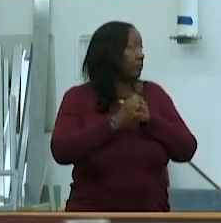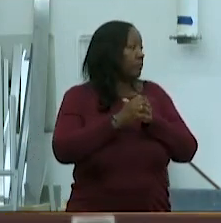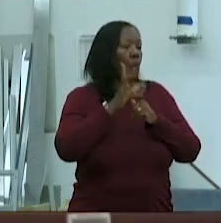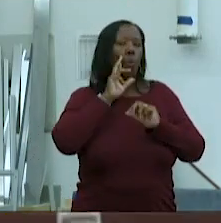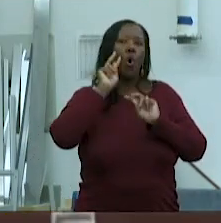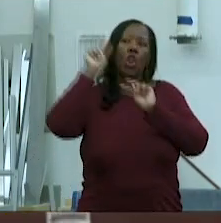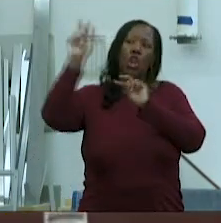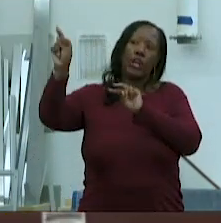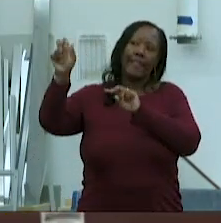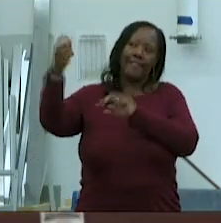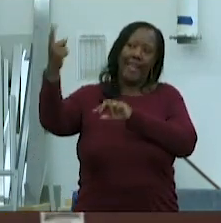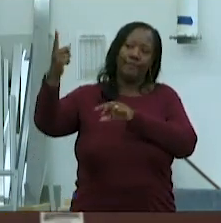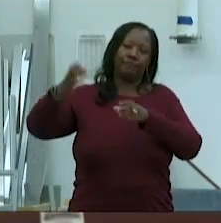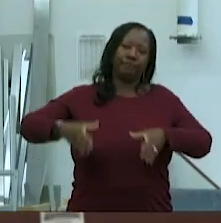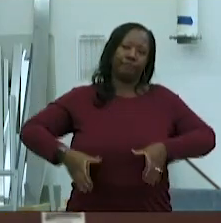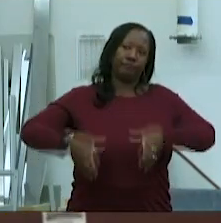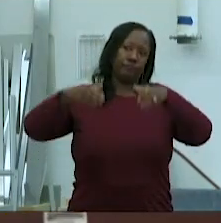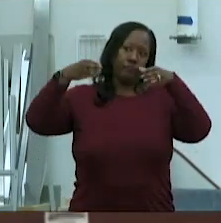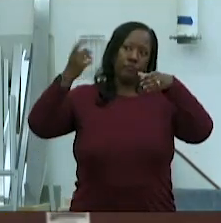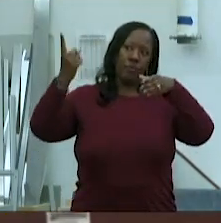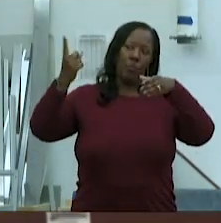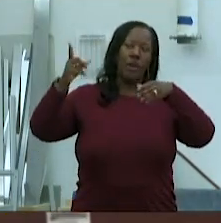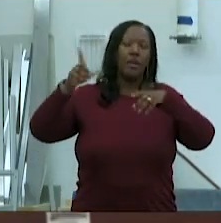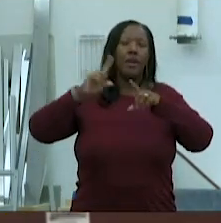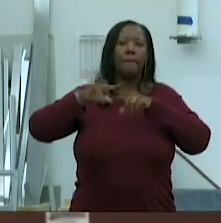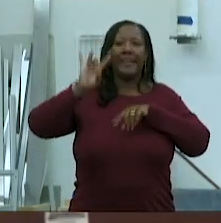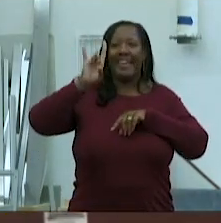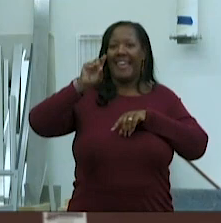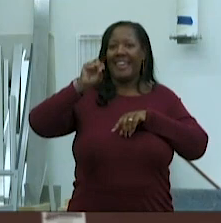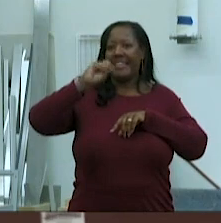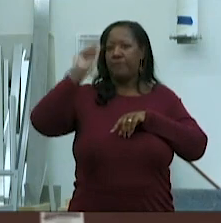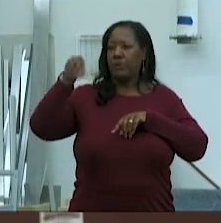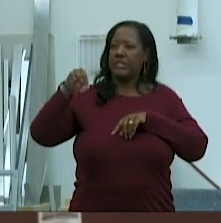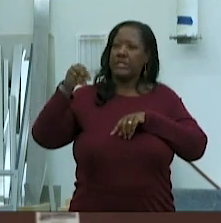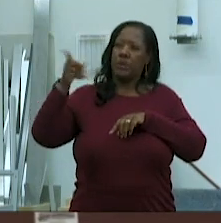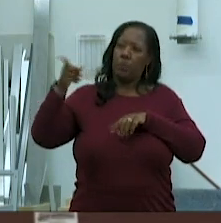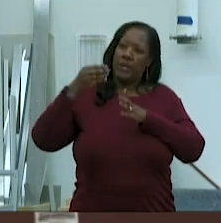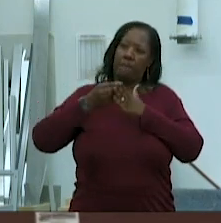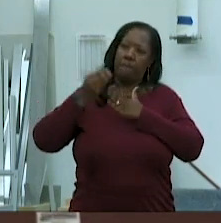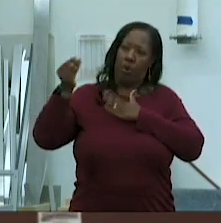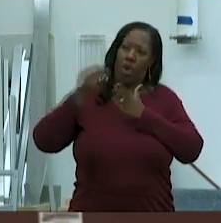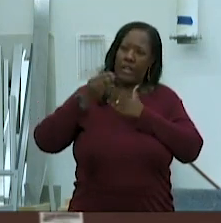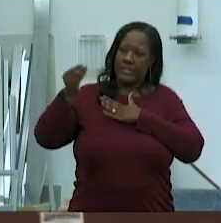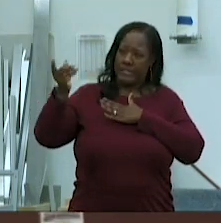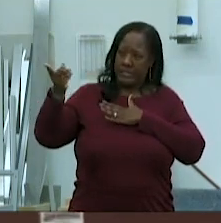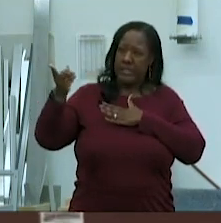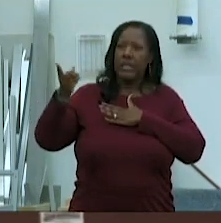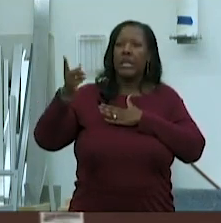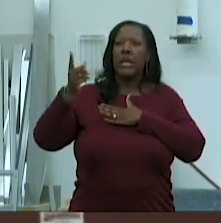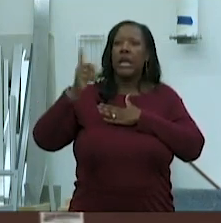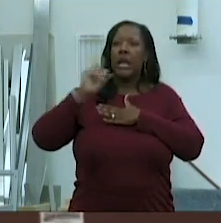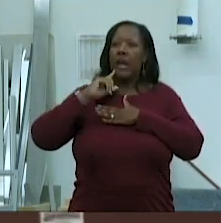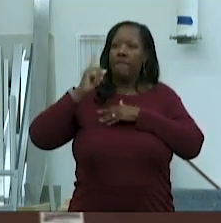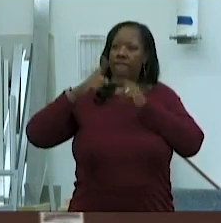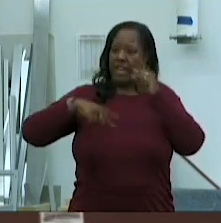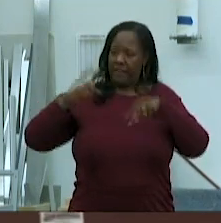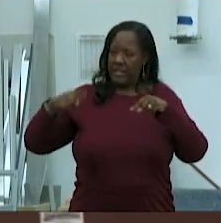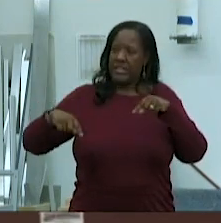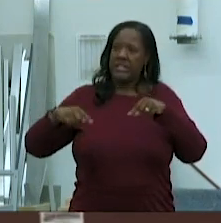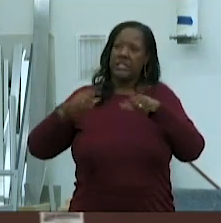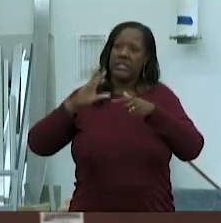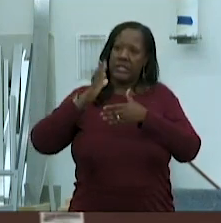but I'd say like 80% of the components on that were bought out from McMaster, stuff like all thread, nuts, various components, and